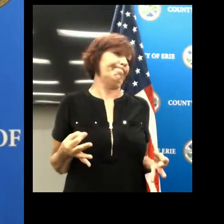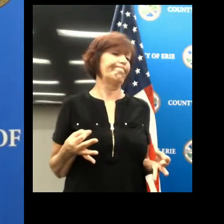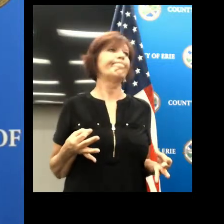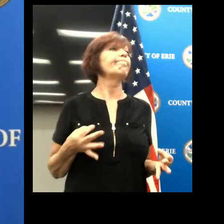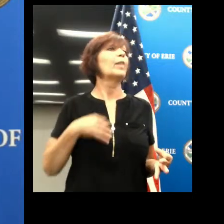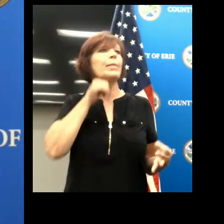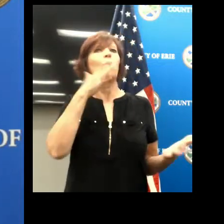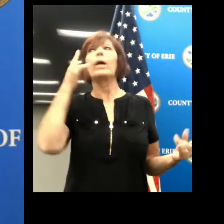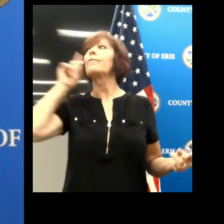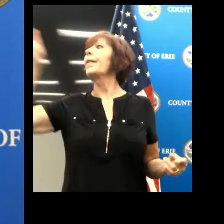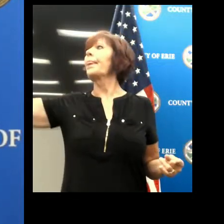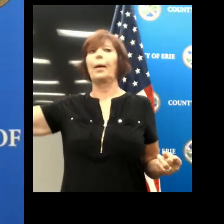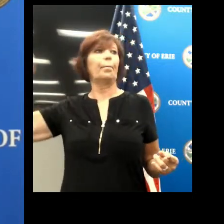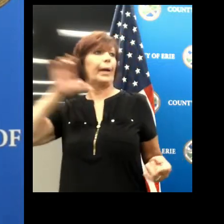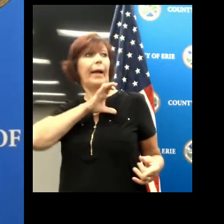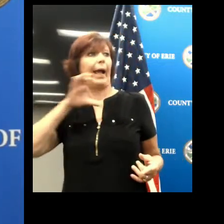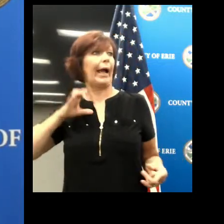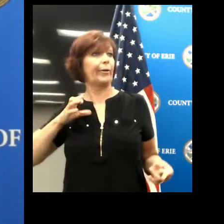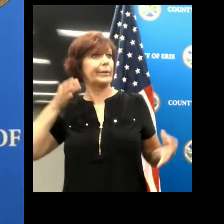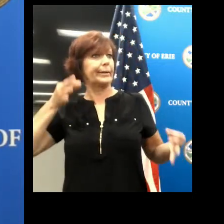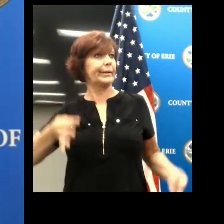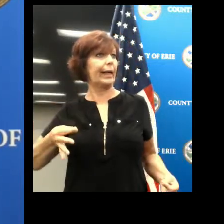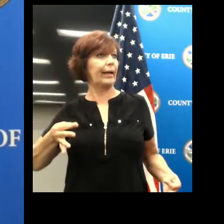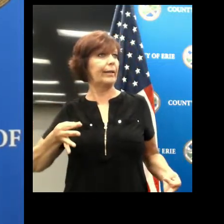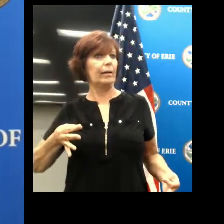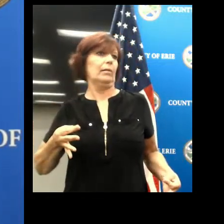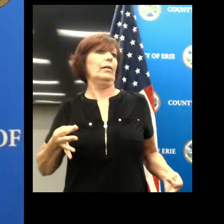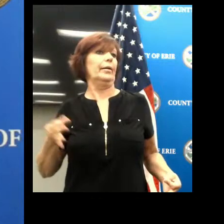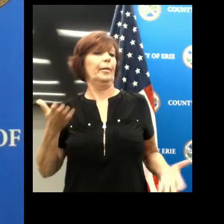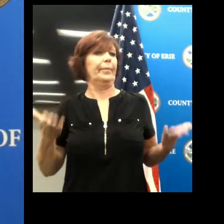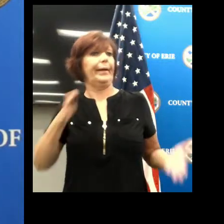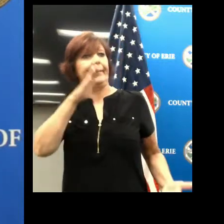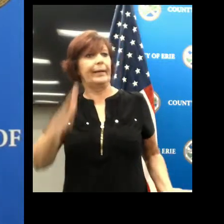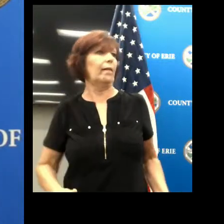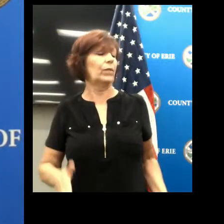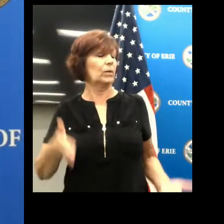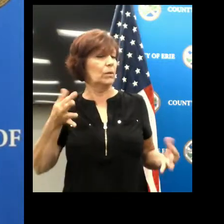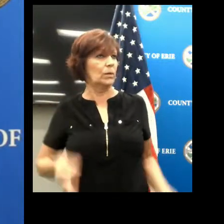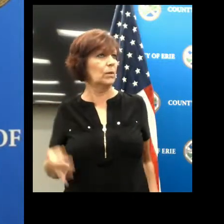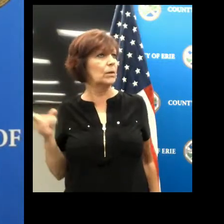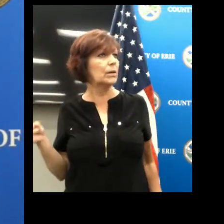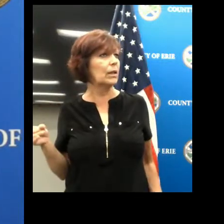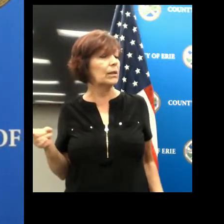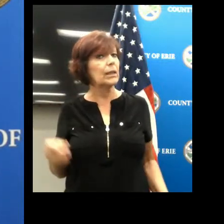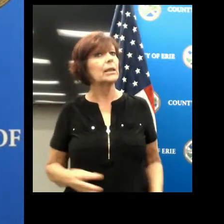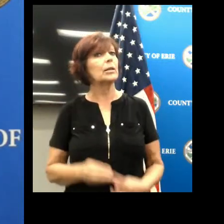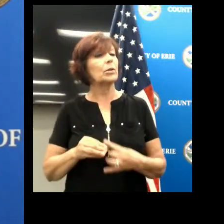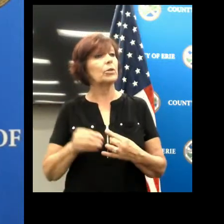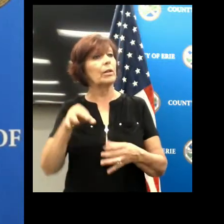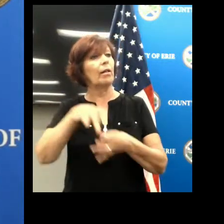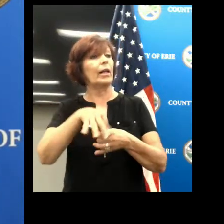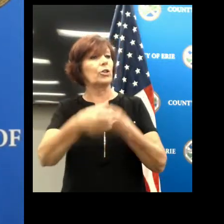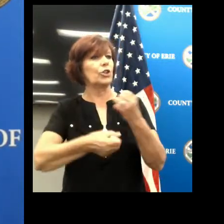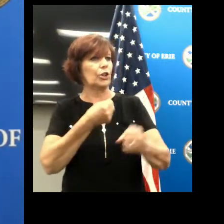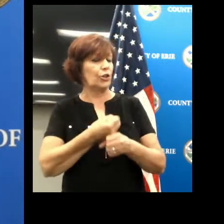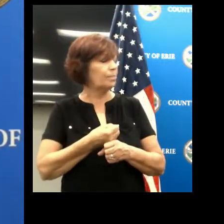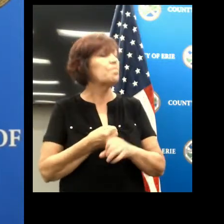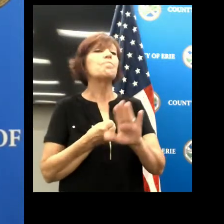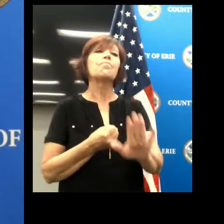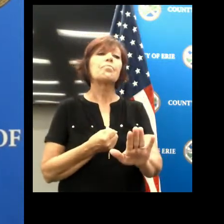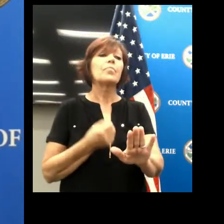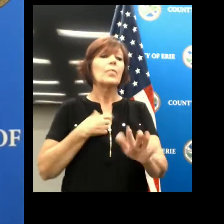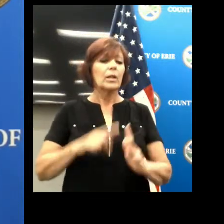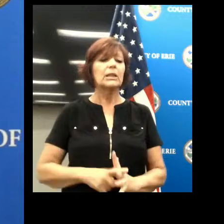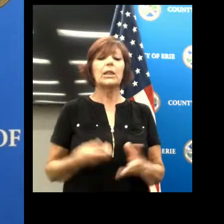not going to wait for Congress to act. We might be waiting till hell freezes over for Congress to act, especially in an election year. So let's